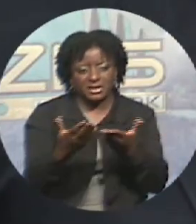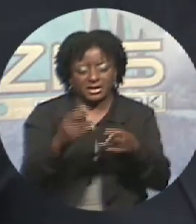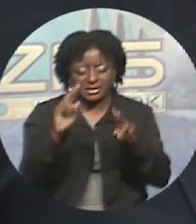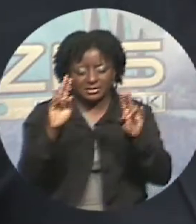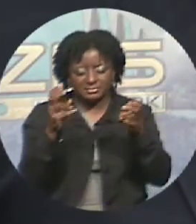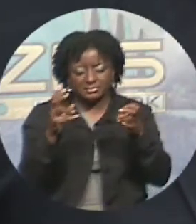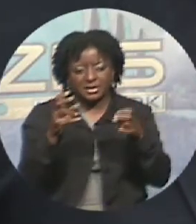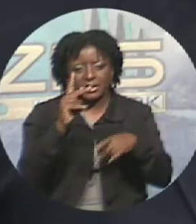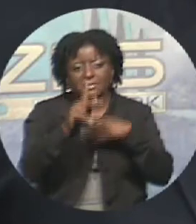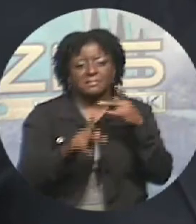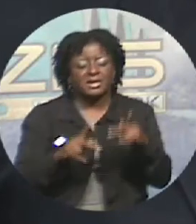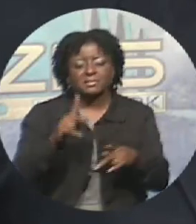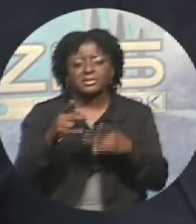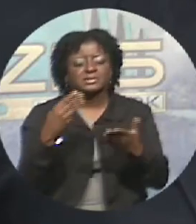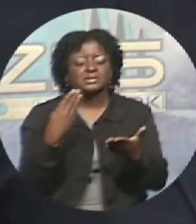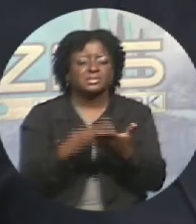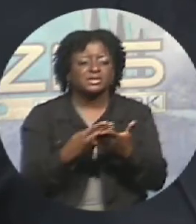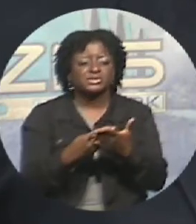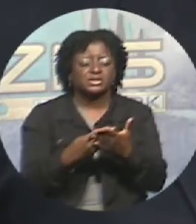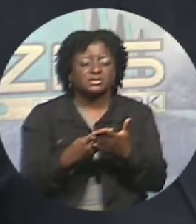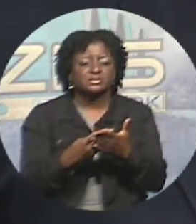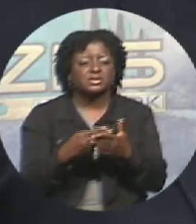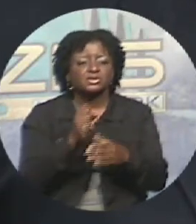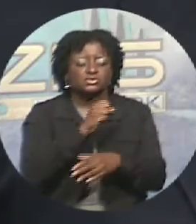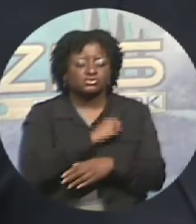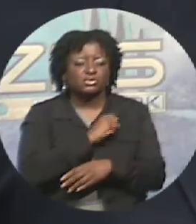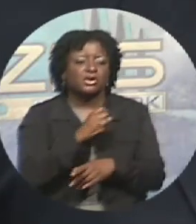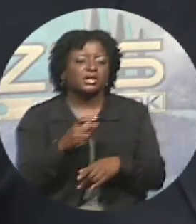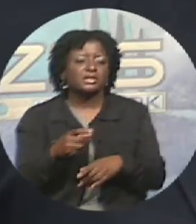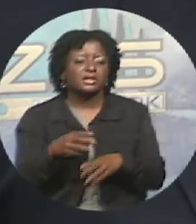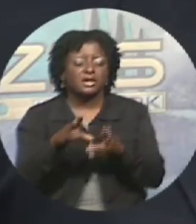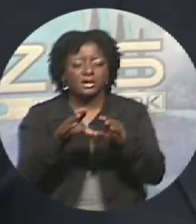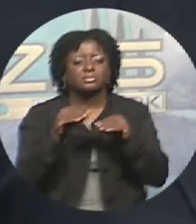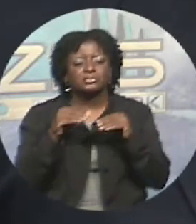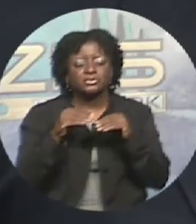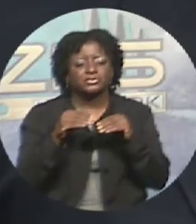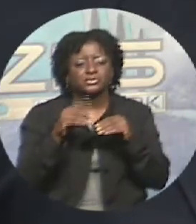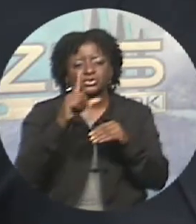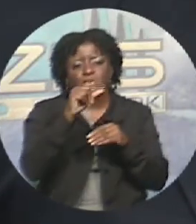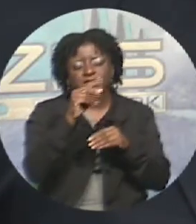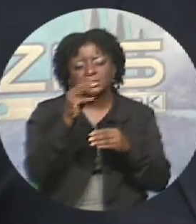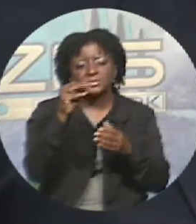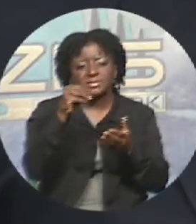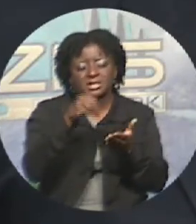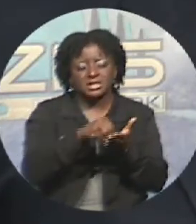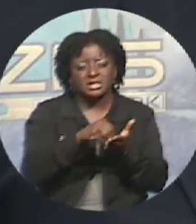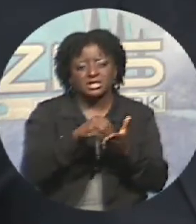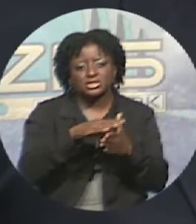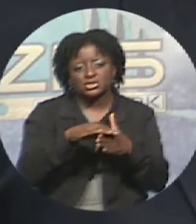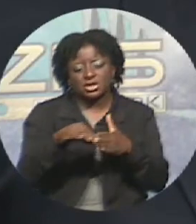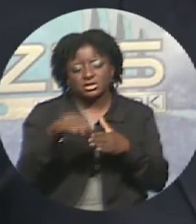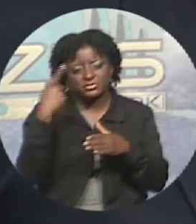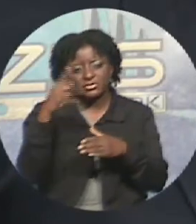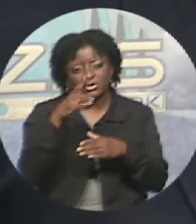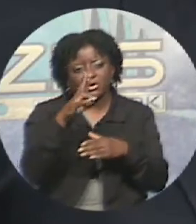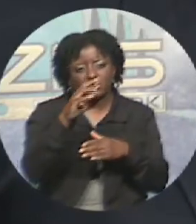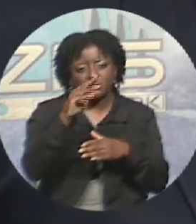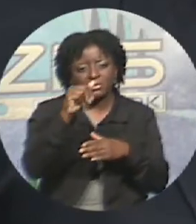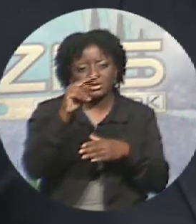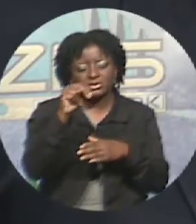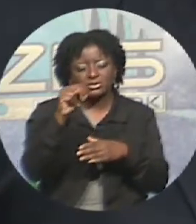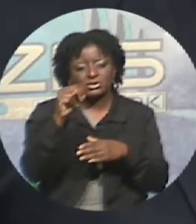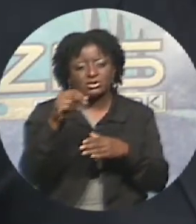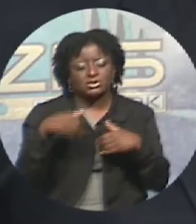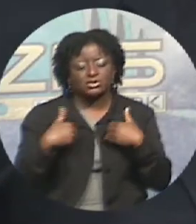unemployment remains high. Strawn said she gives her approval to the $20 million for the Urban Renewal Youth Program. Getting down to the business of her